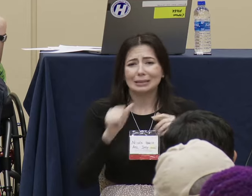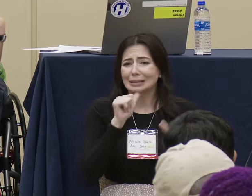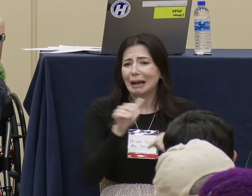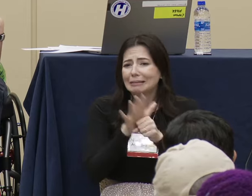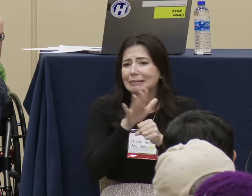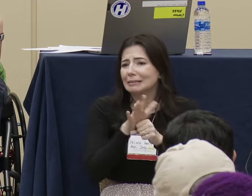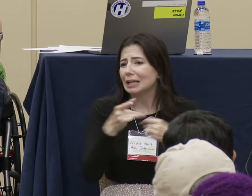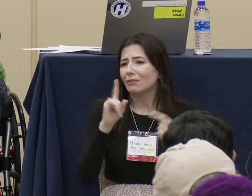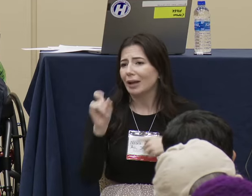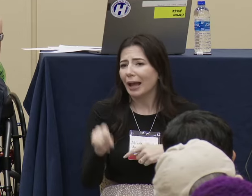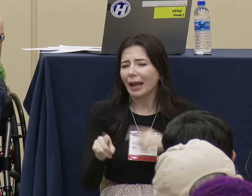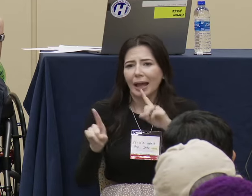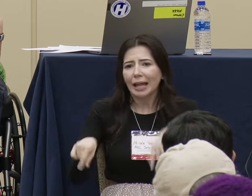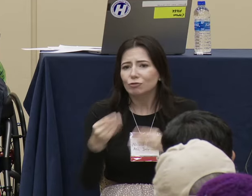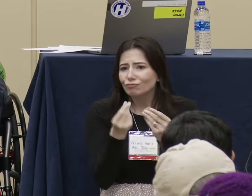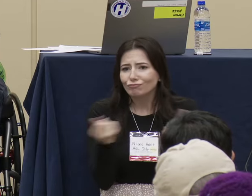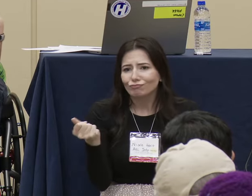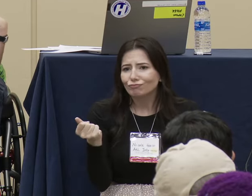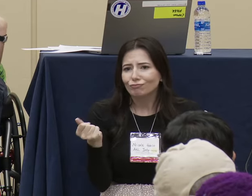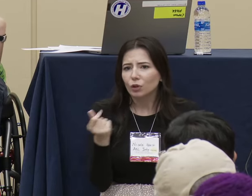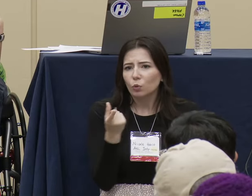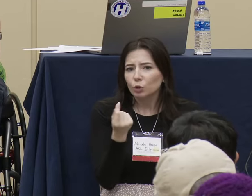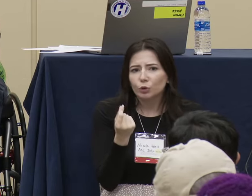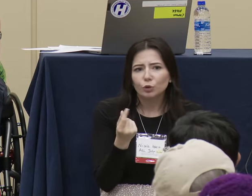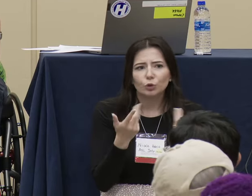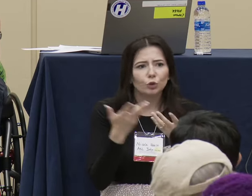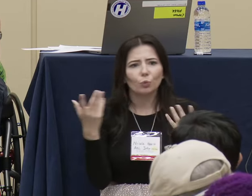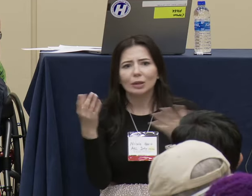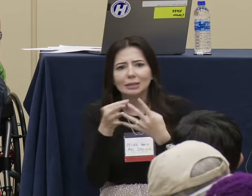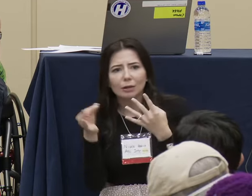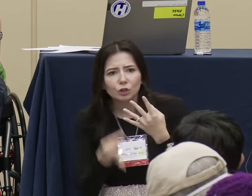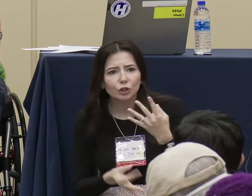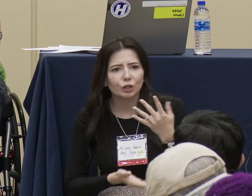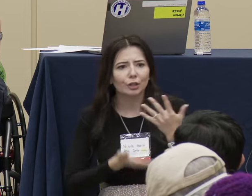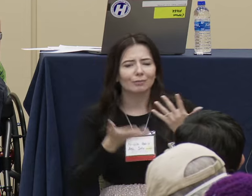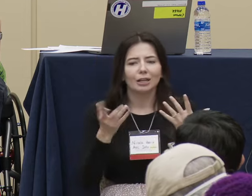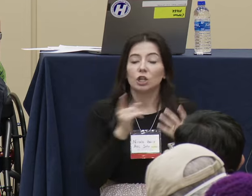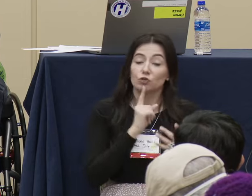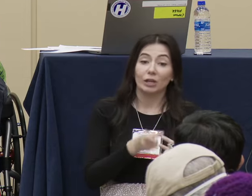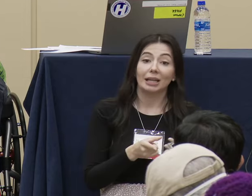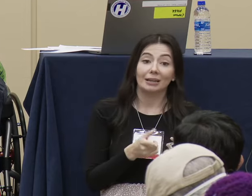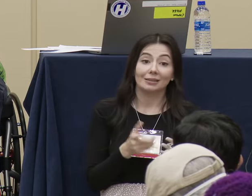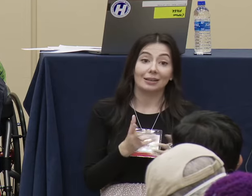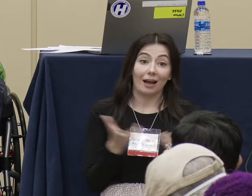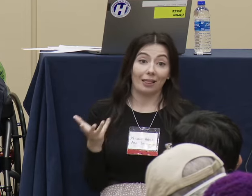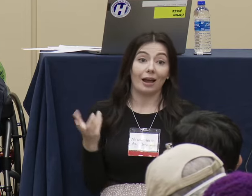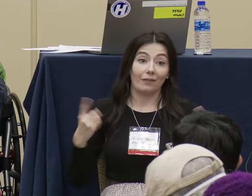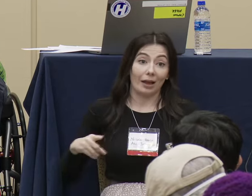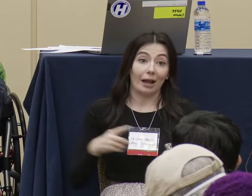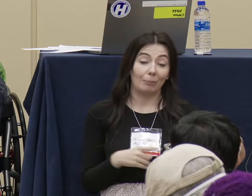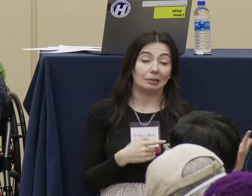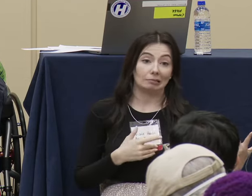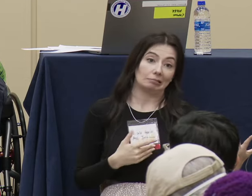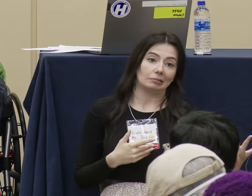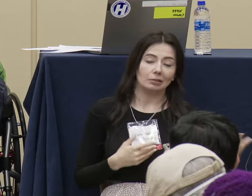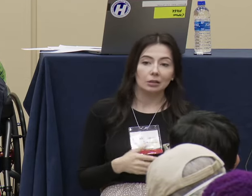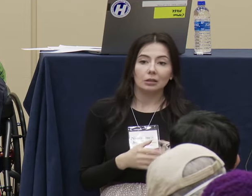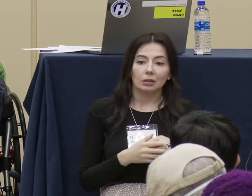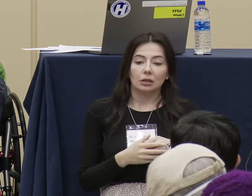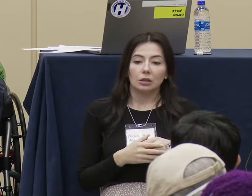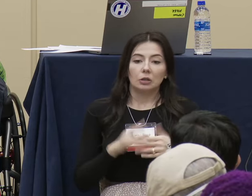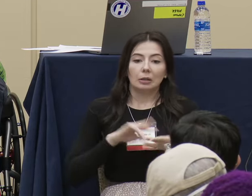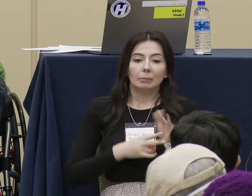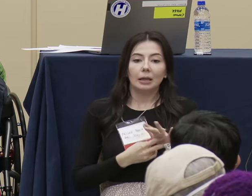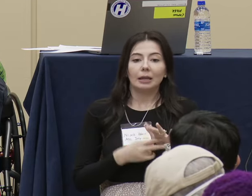the vision, or what should we do, or what's the alternative, but it really is a lot of that. Meaning, and that's also